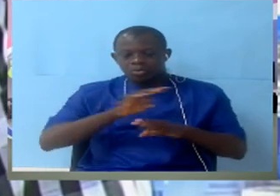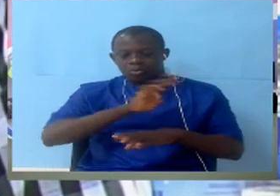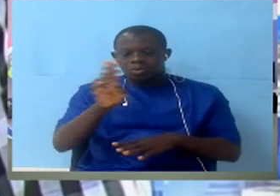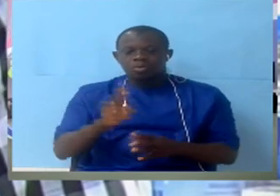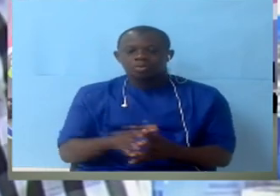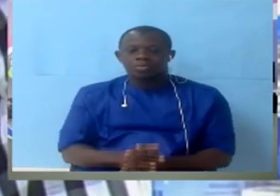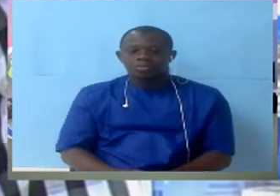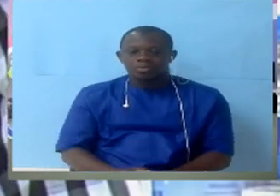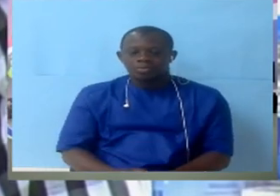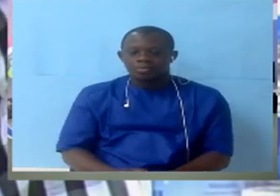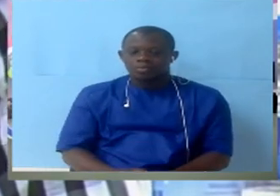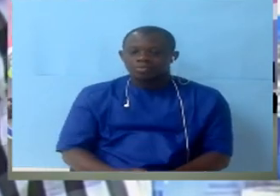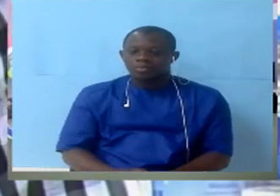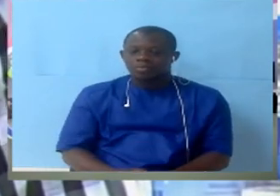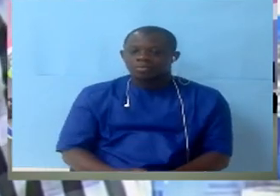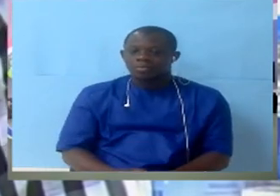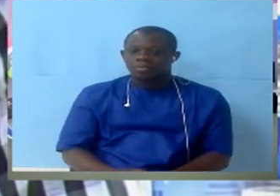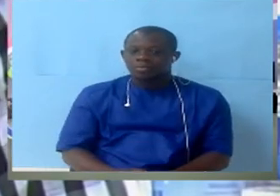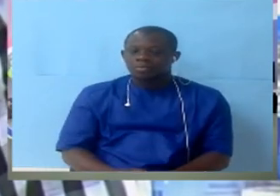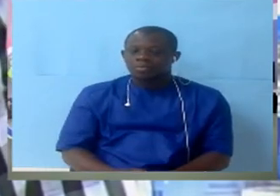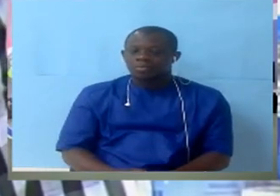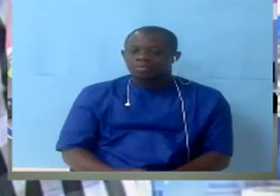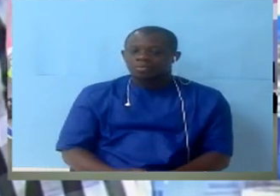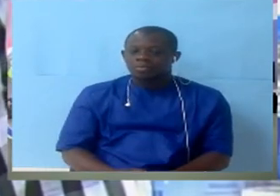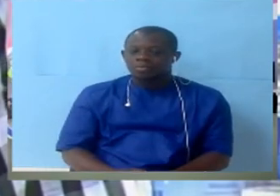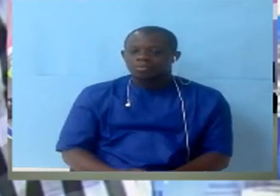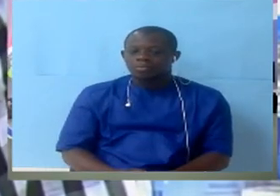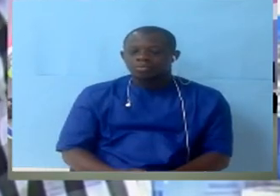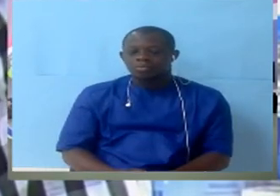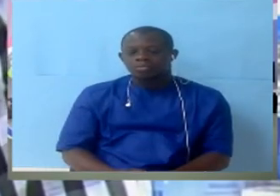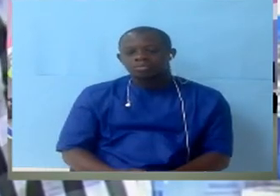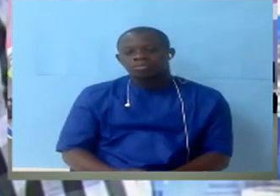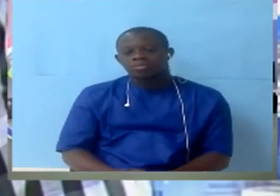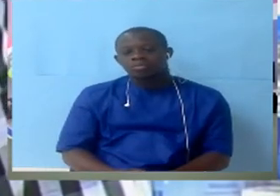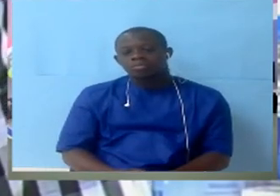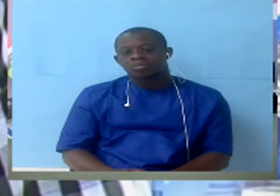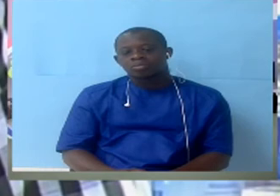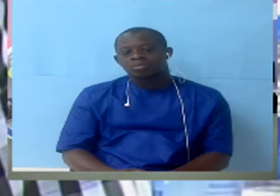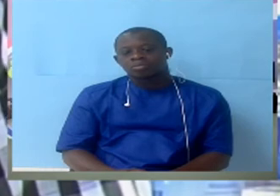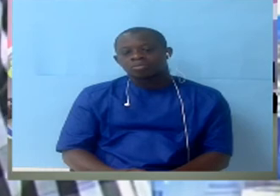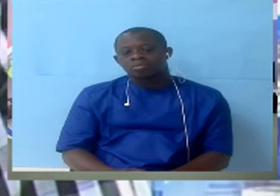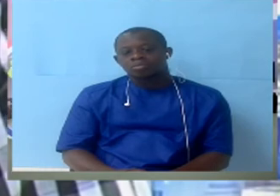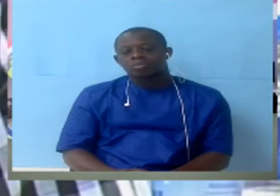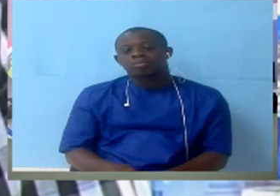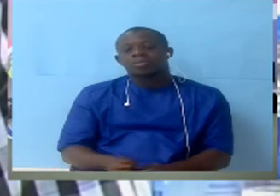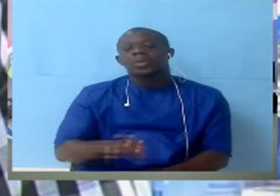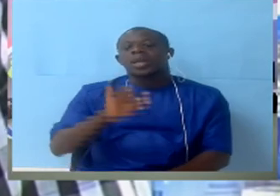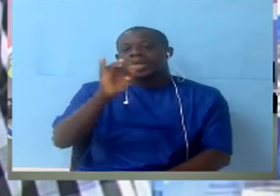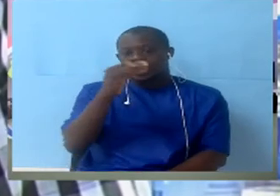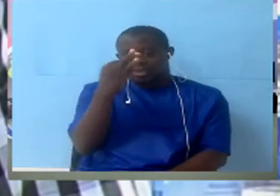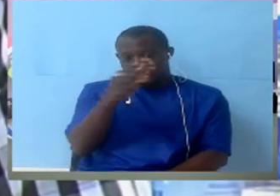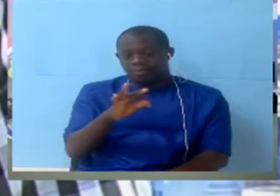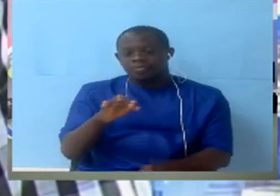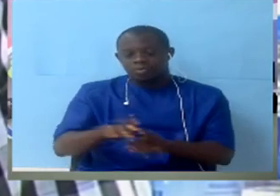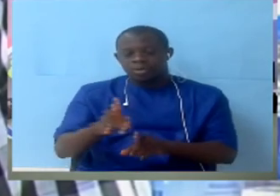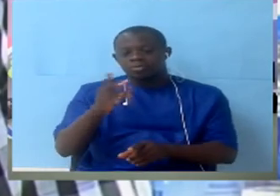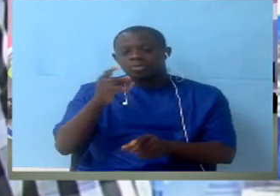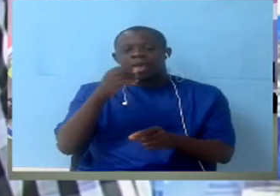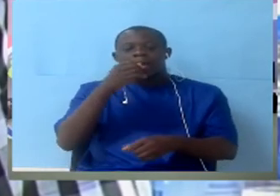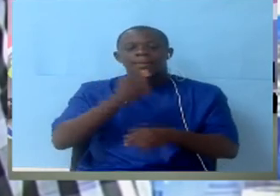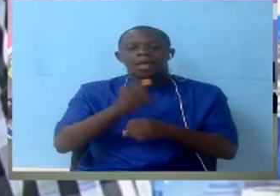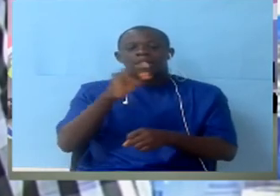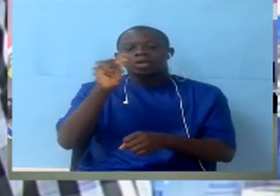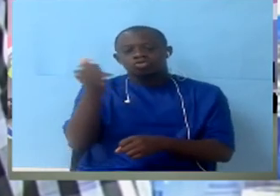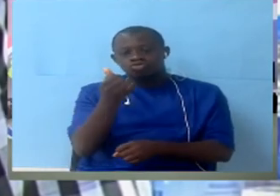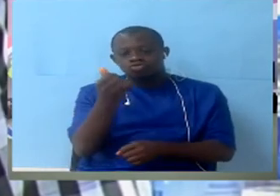nika renew every time every 2 3 days or 5 days time nika renew. Yes, if you go and renew